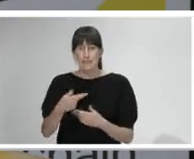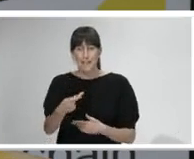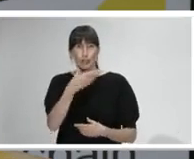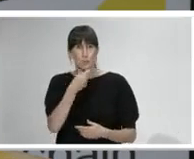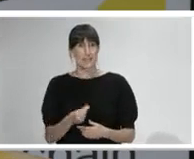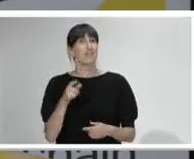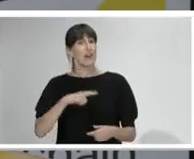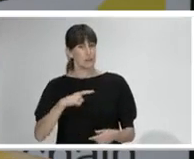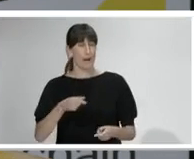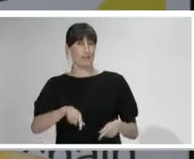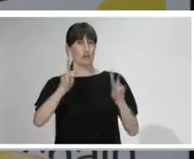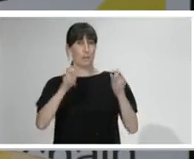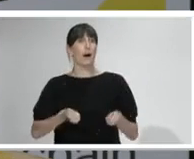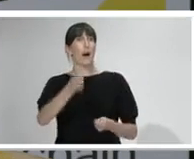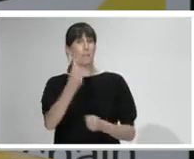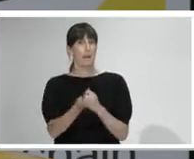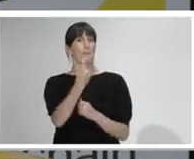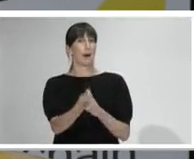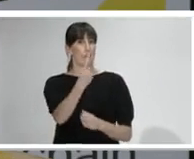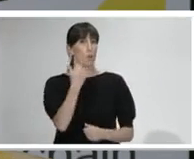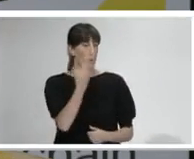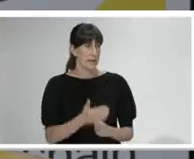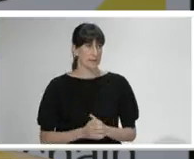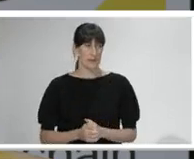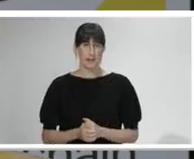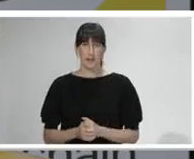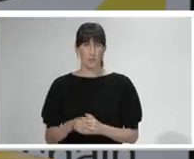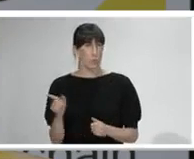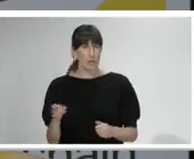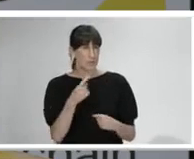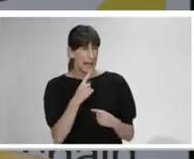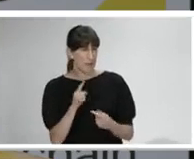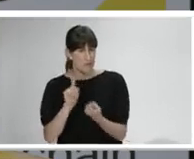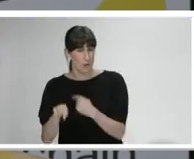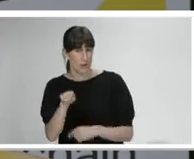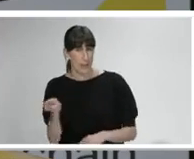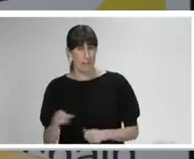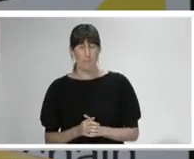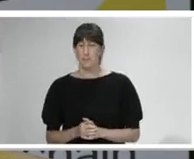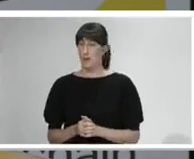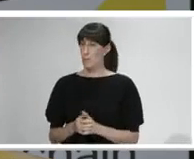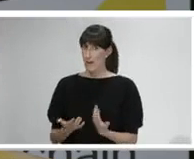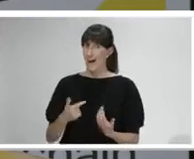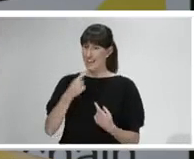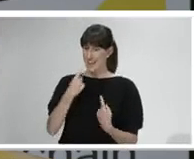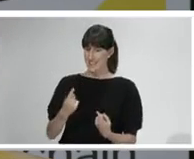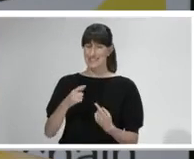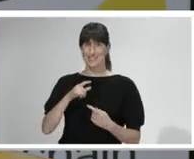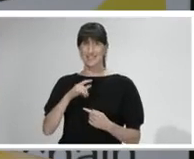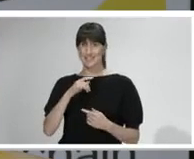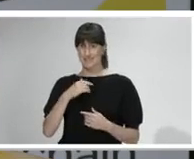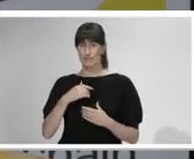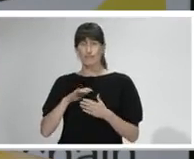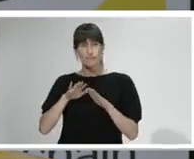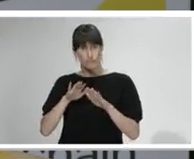Well, because I can reassure them, and the feedback I get from many workers around the country, and if I ever hear of